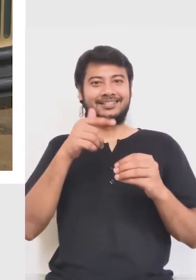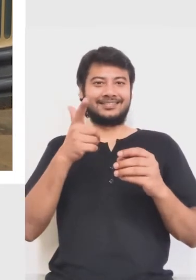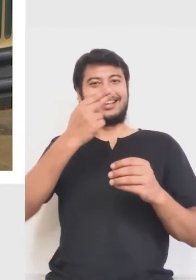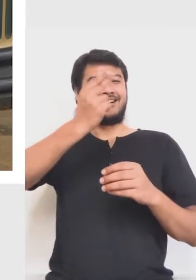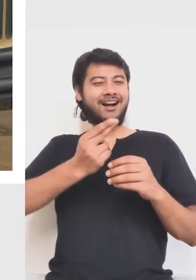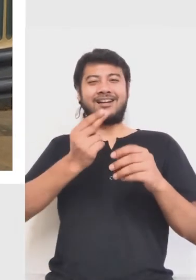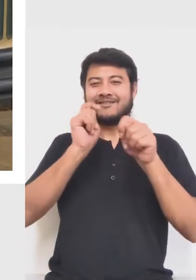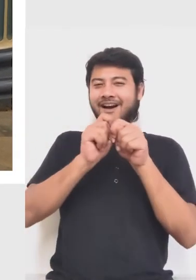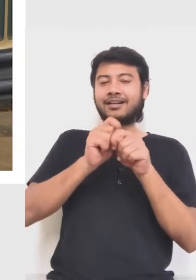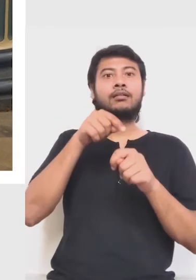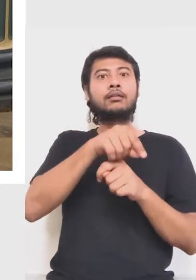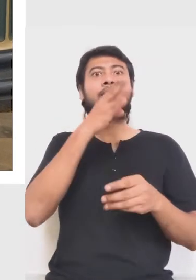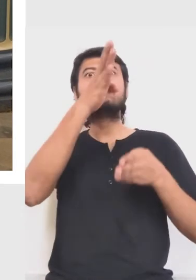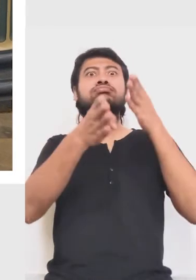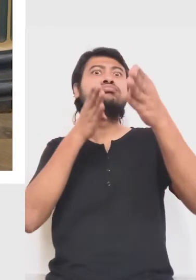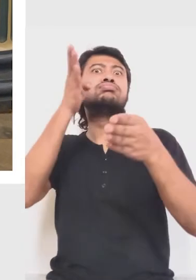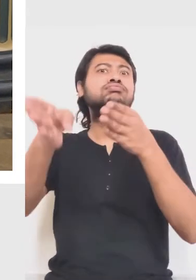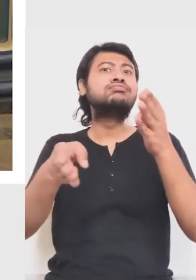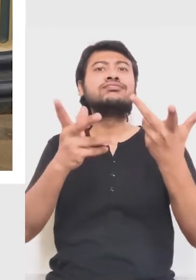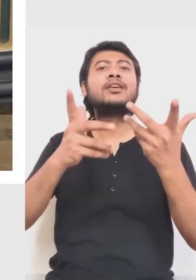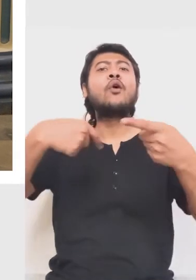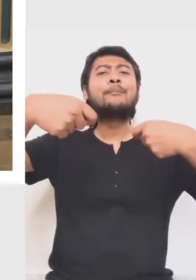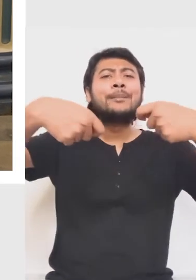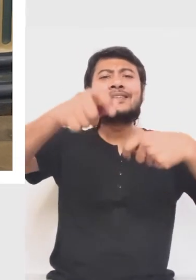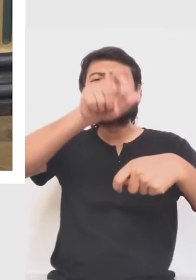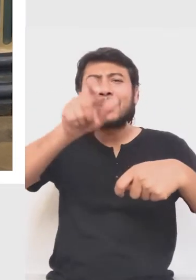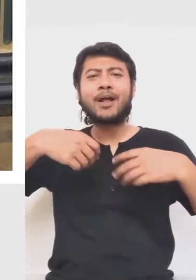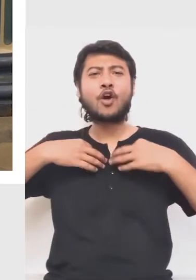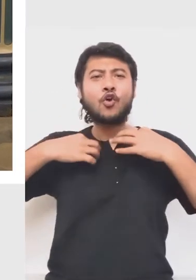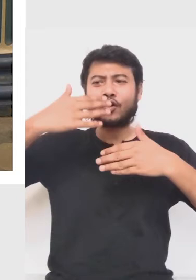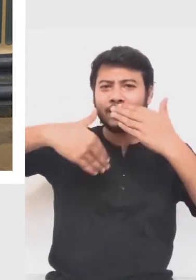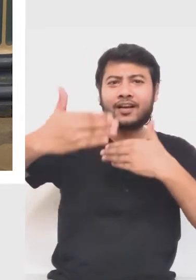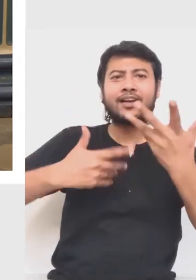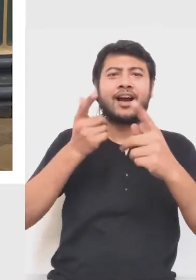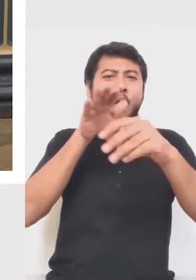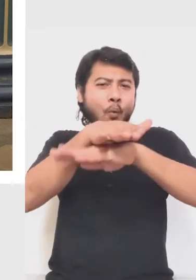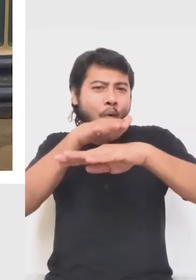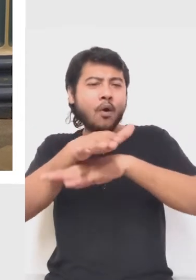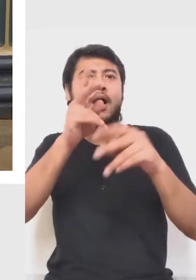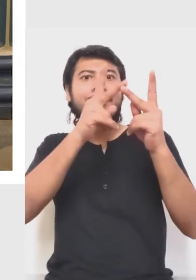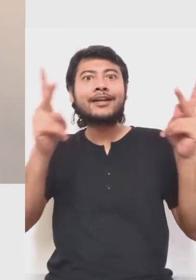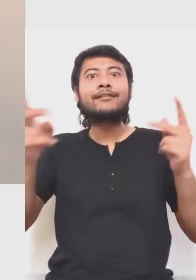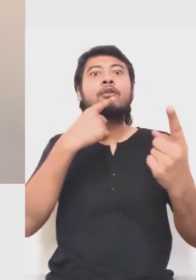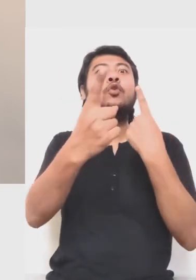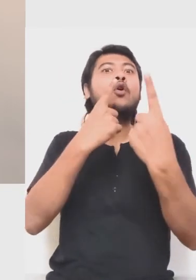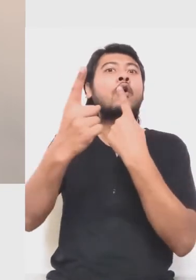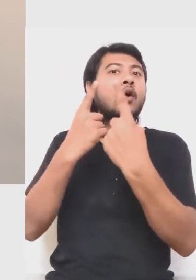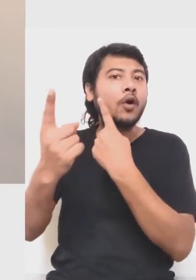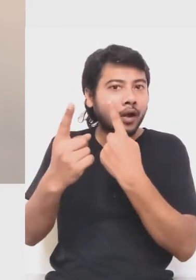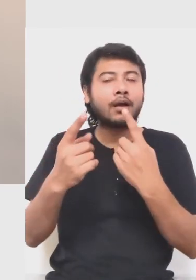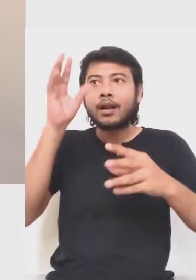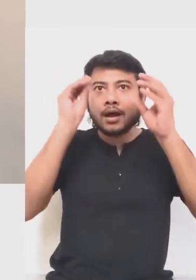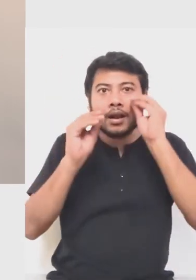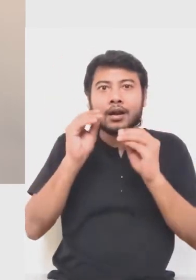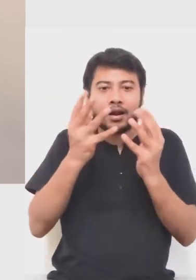he engages with informal traders to procure materials. He often visits second-hand markets, where old and